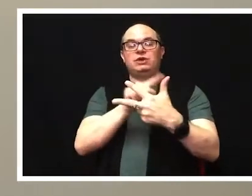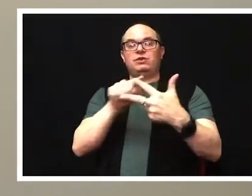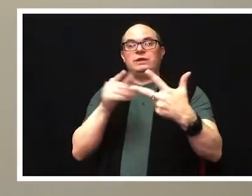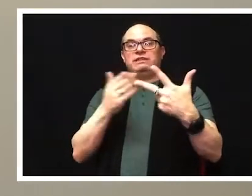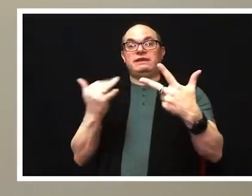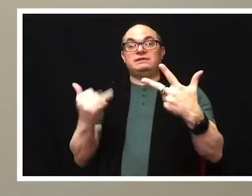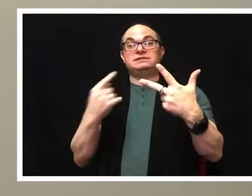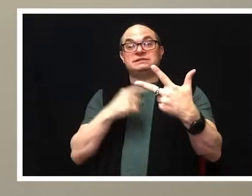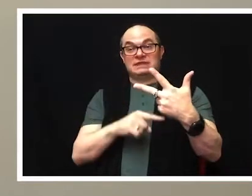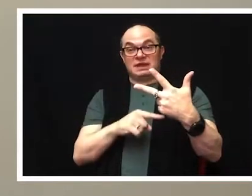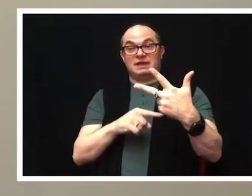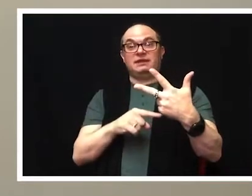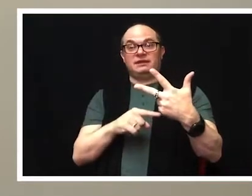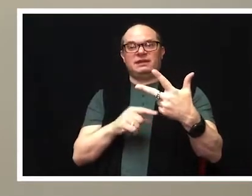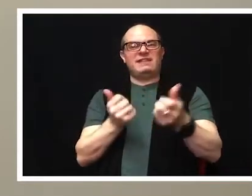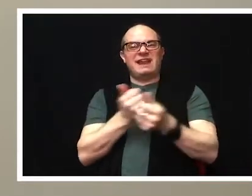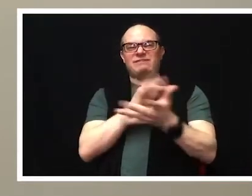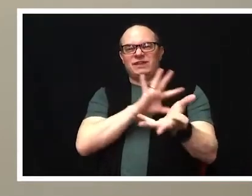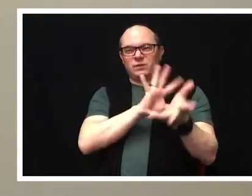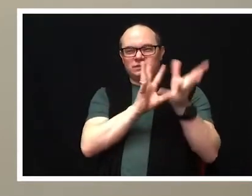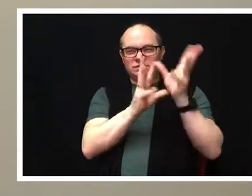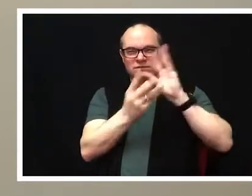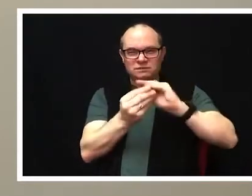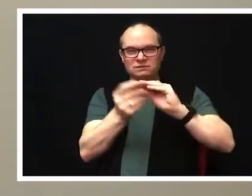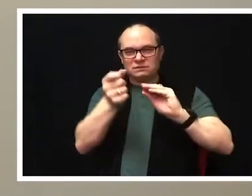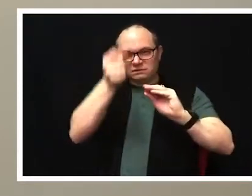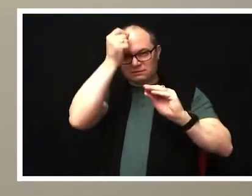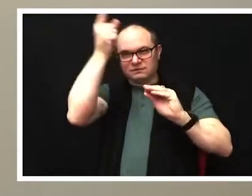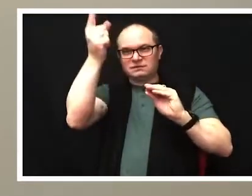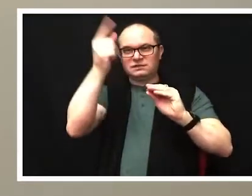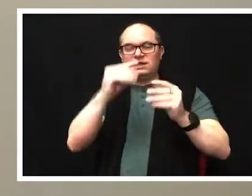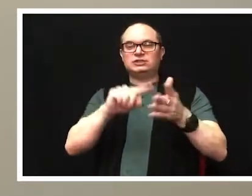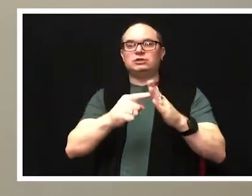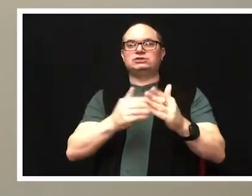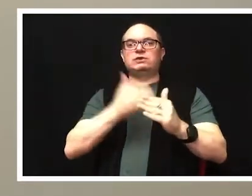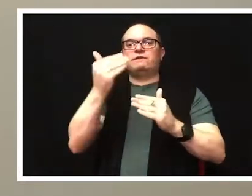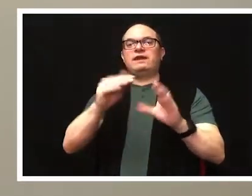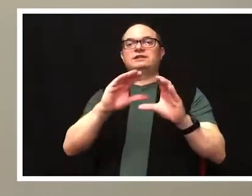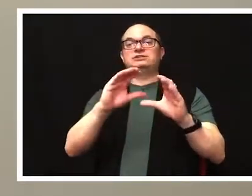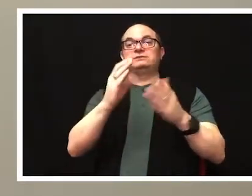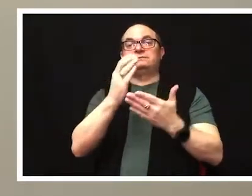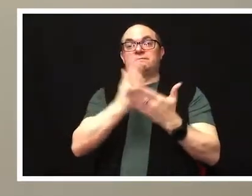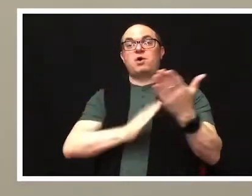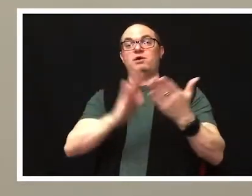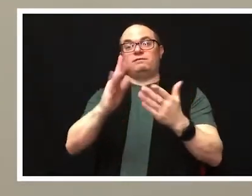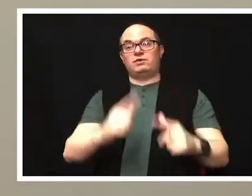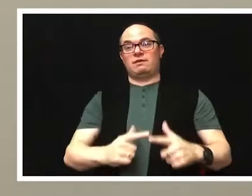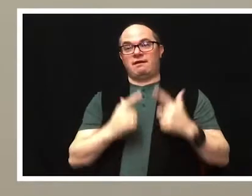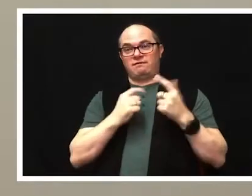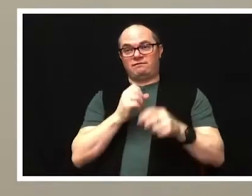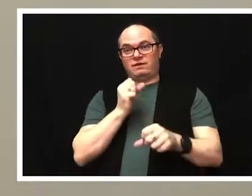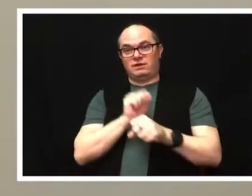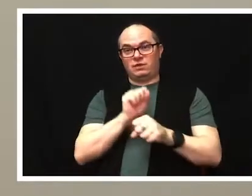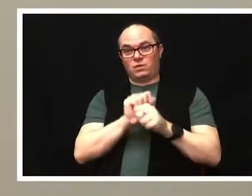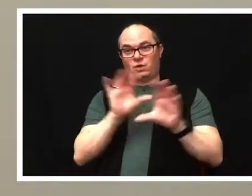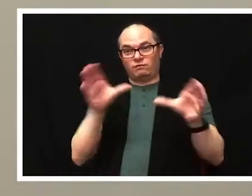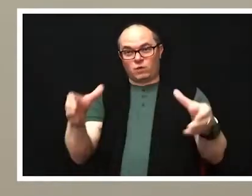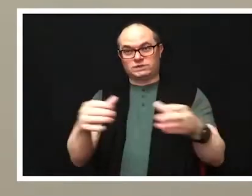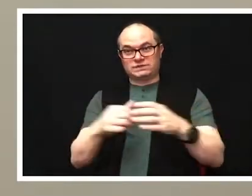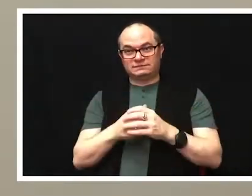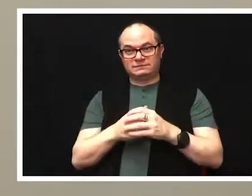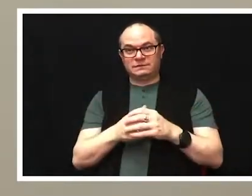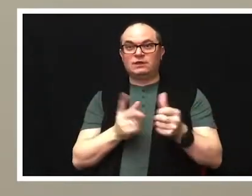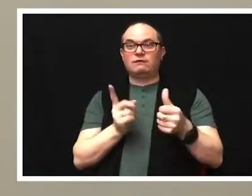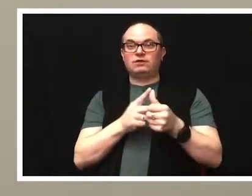3 things with you today that will bring this all together as you start the next chapter of your lives and enter the workforce. Number 1, be